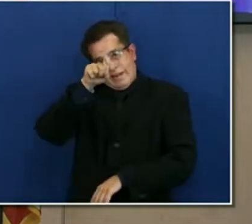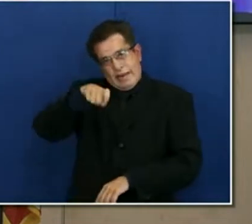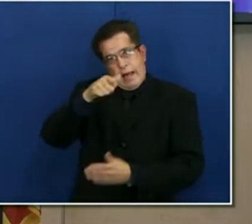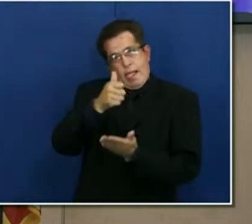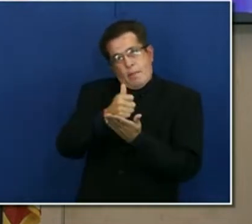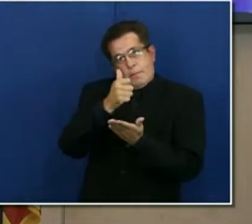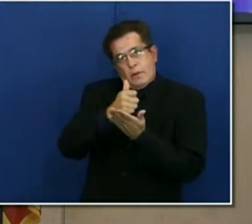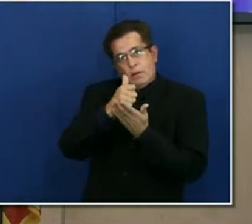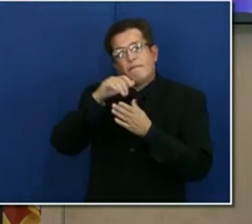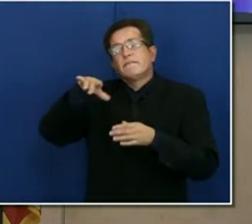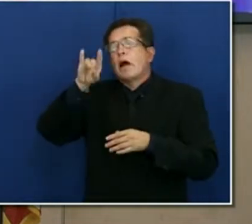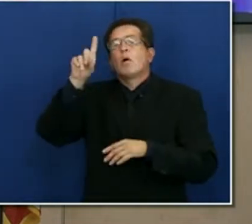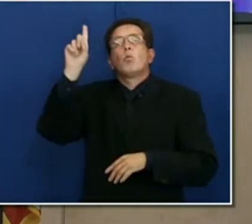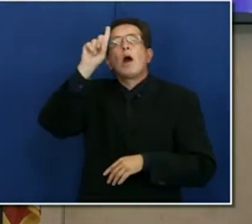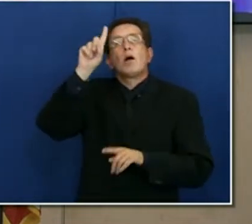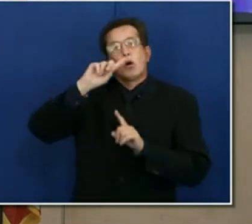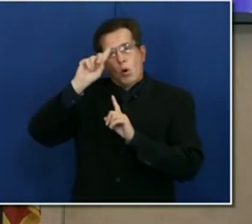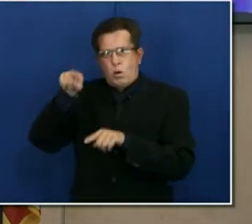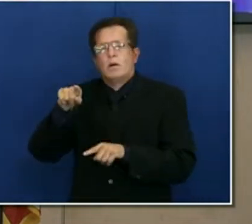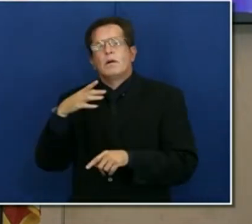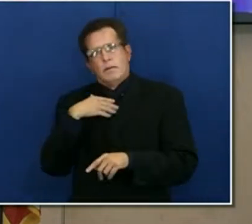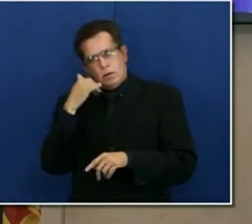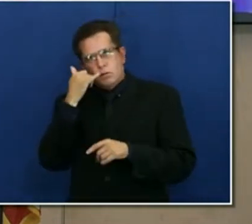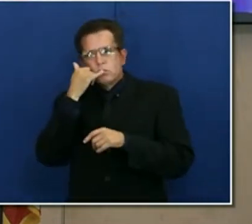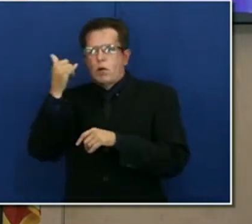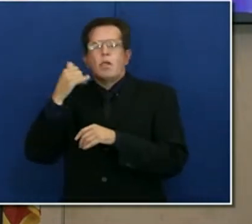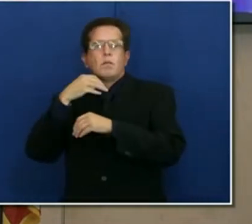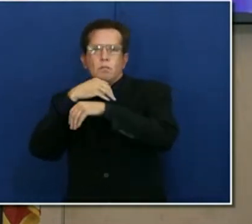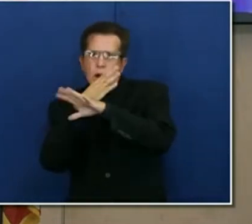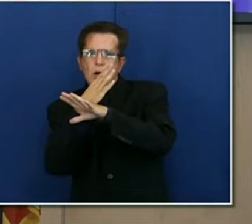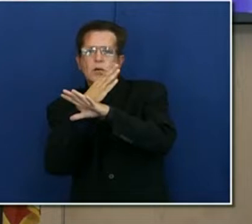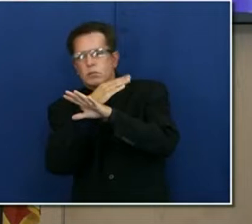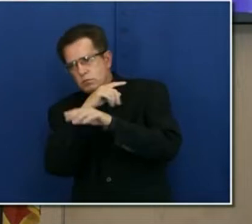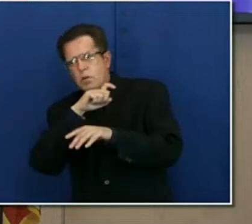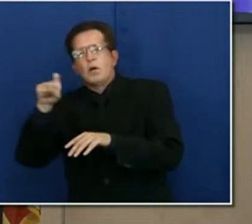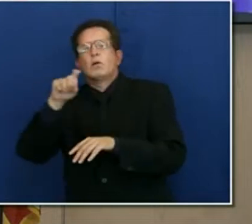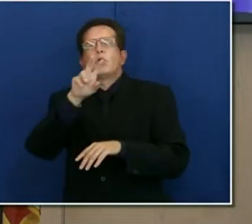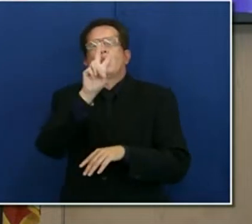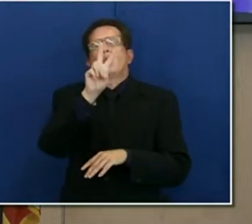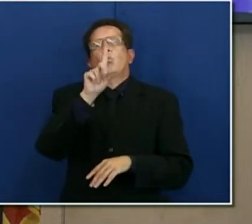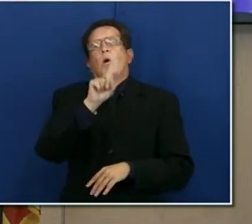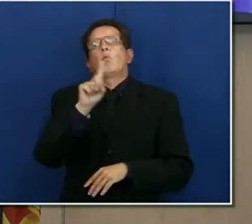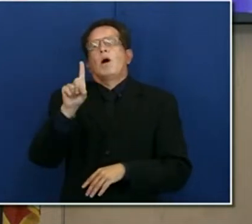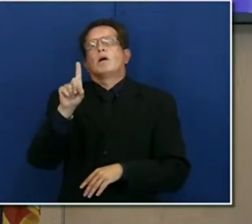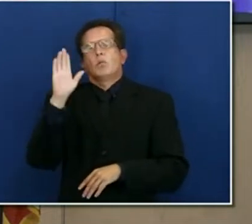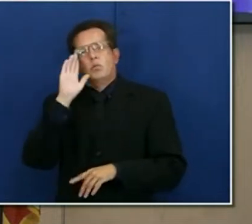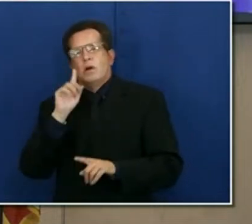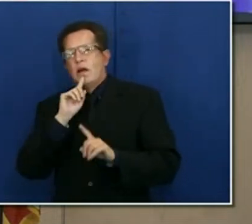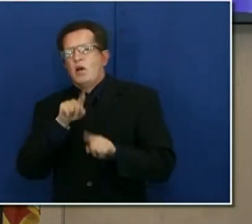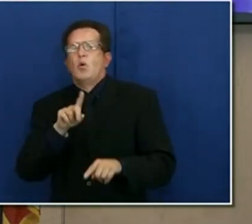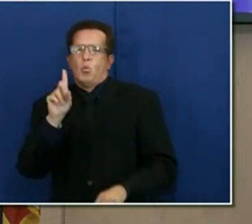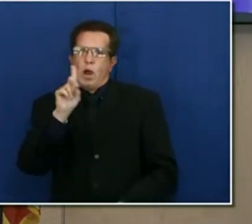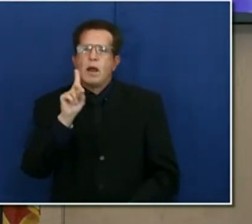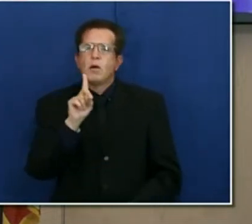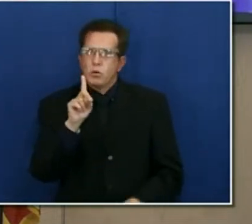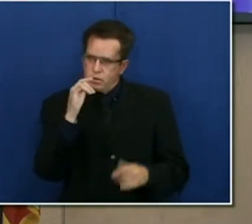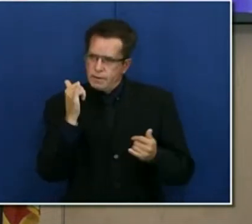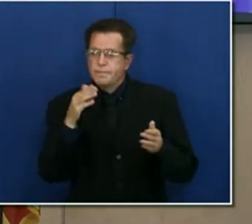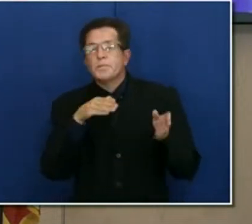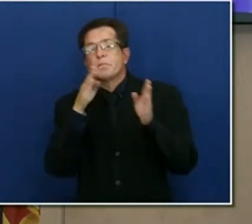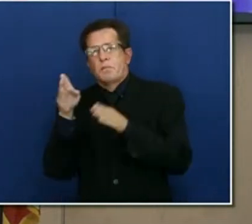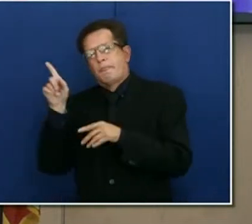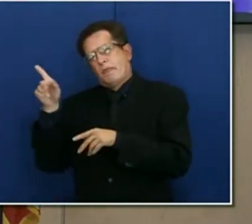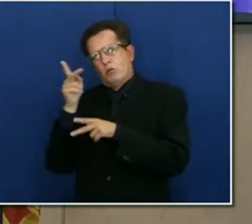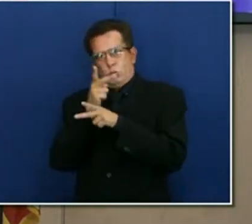for free flu shots, please contact 211. With that, we'll move into our updates, starting with Supervisor